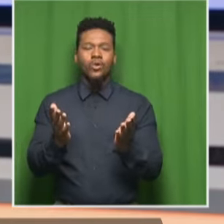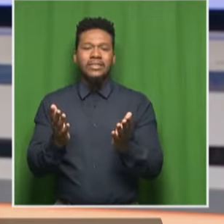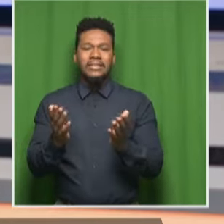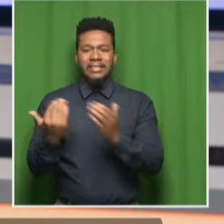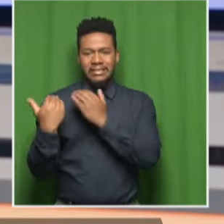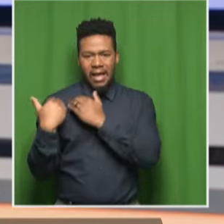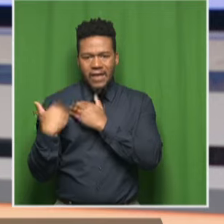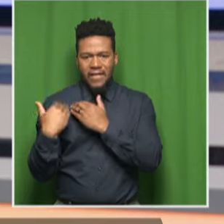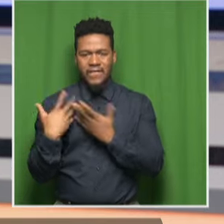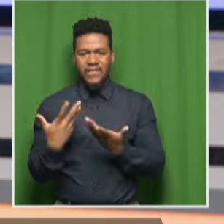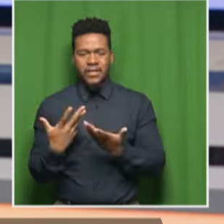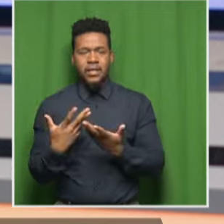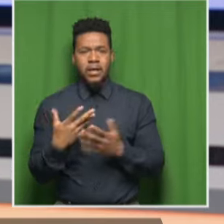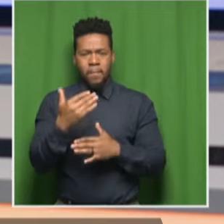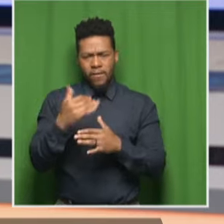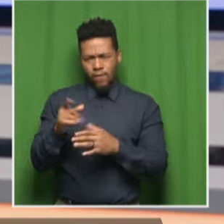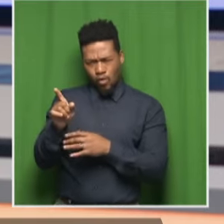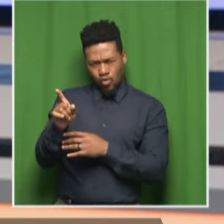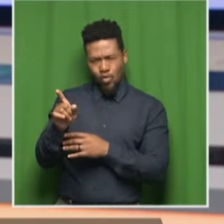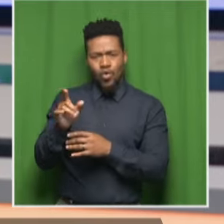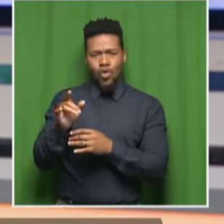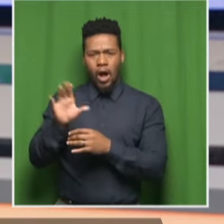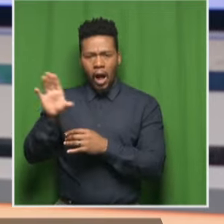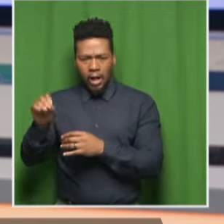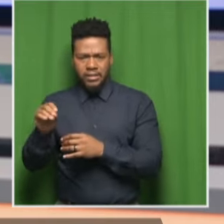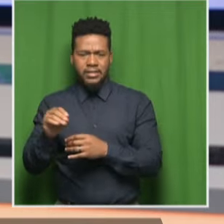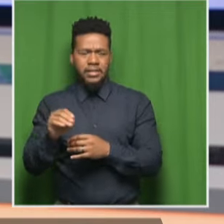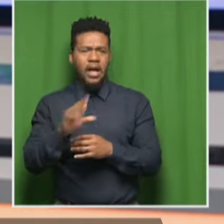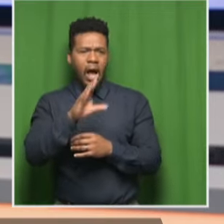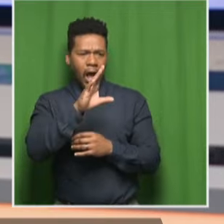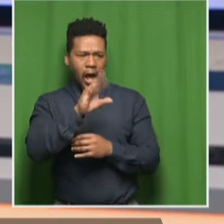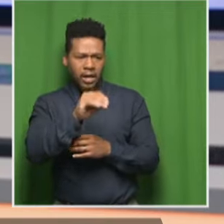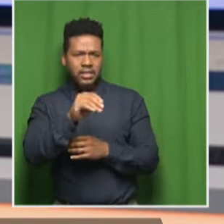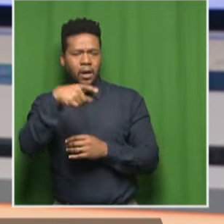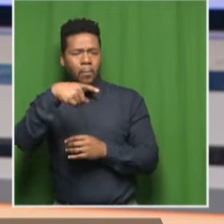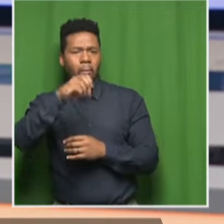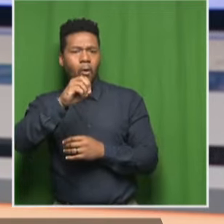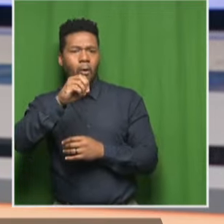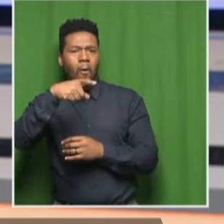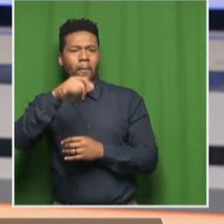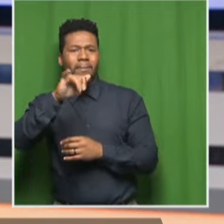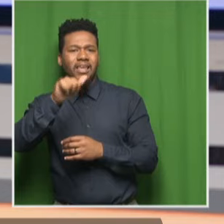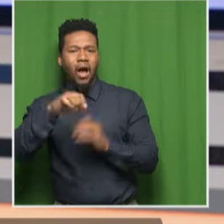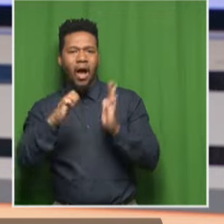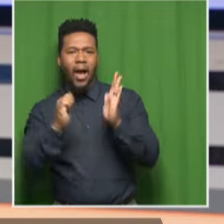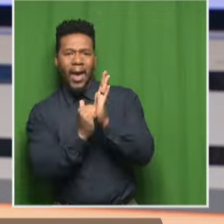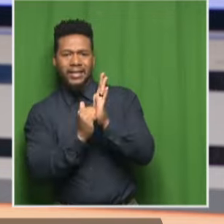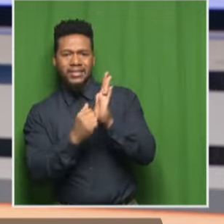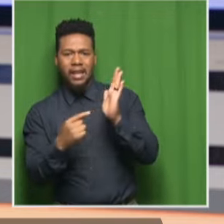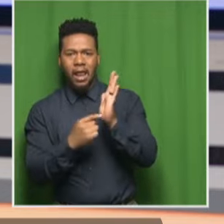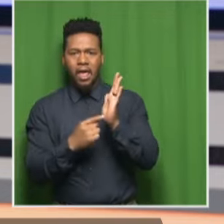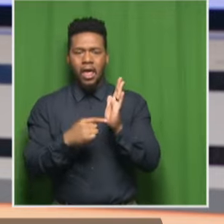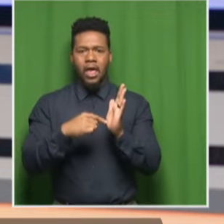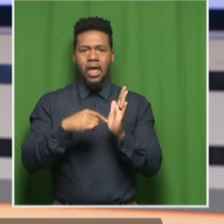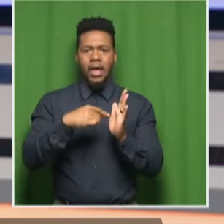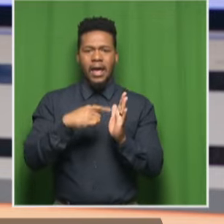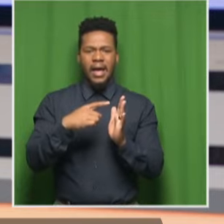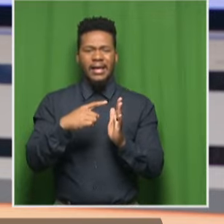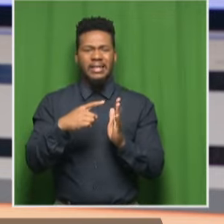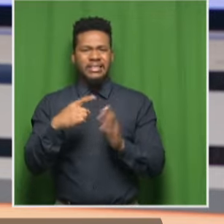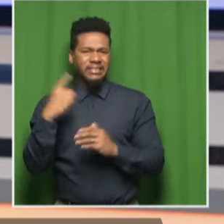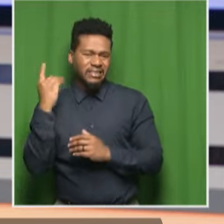Africa. Josh, just before I bring you in, I want to look at the issue of POPI or POPIA Act, protecting your data